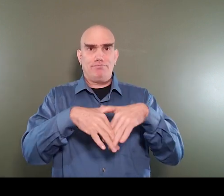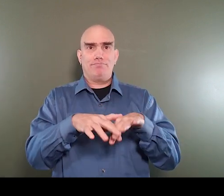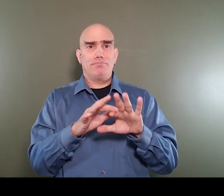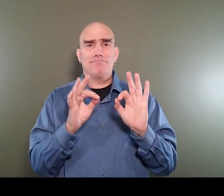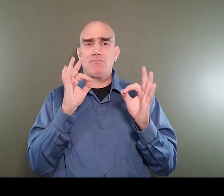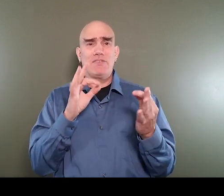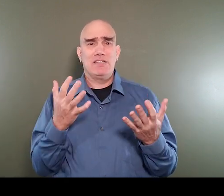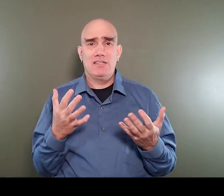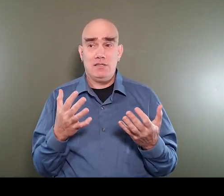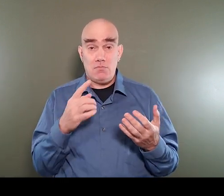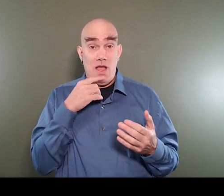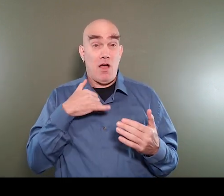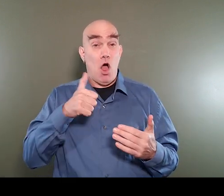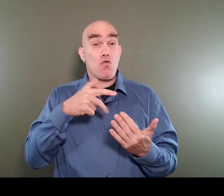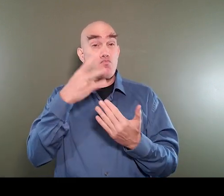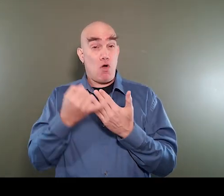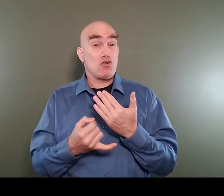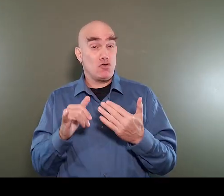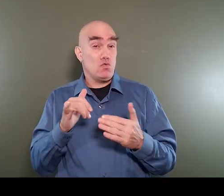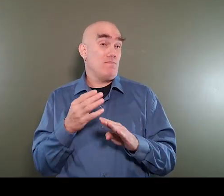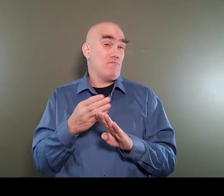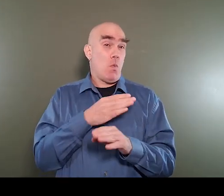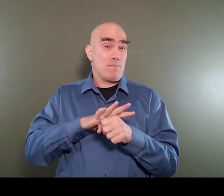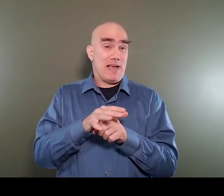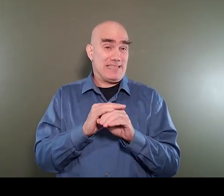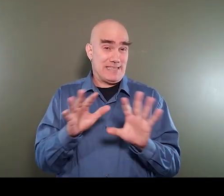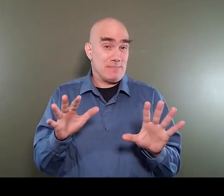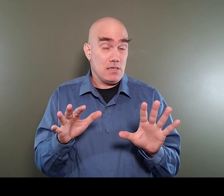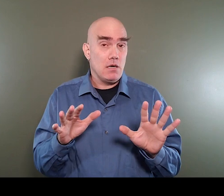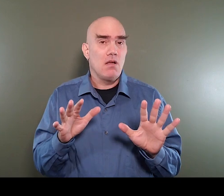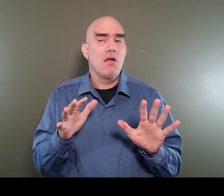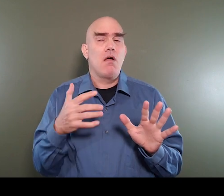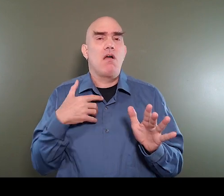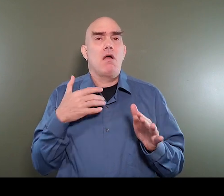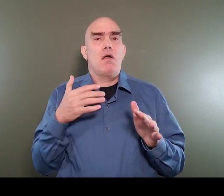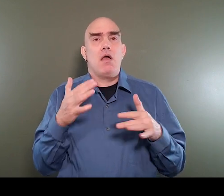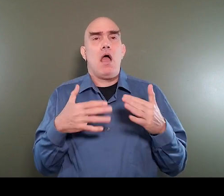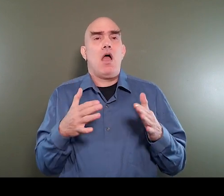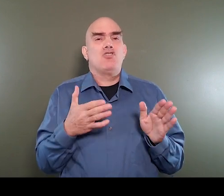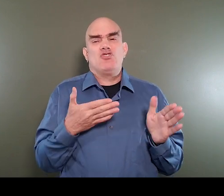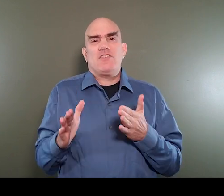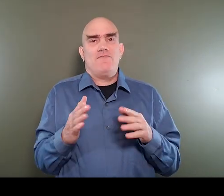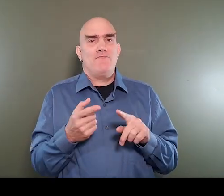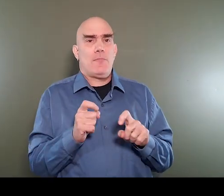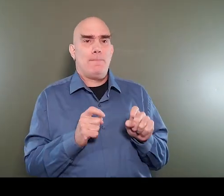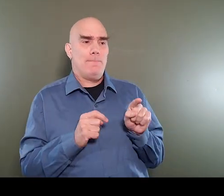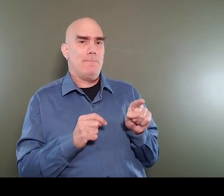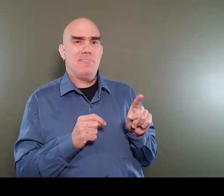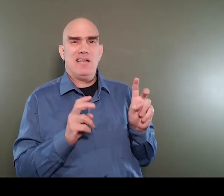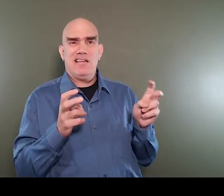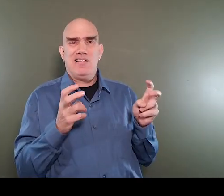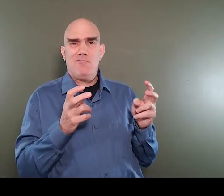projects we were working on related to the pandemic, which allowed us to